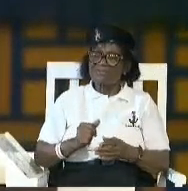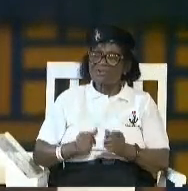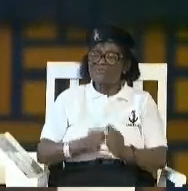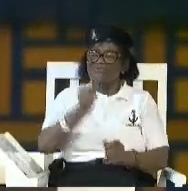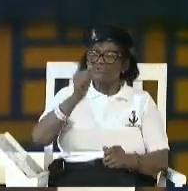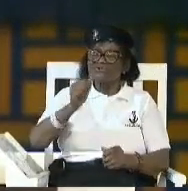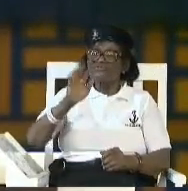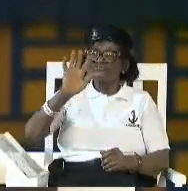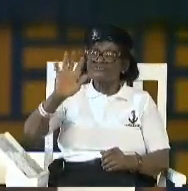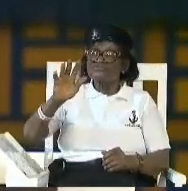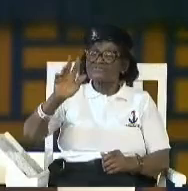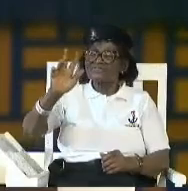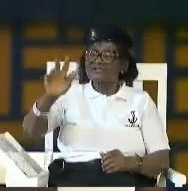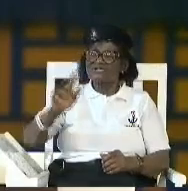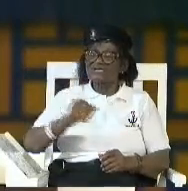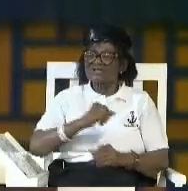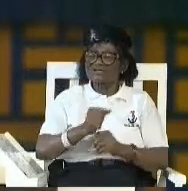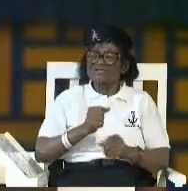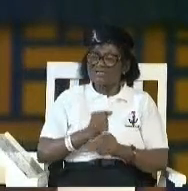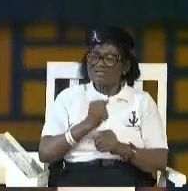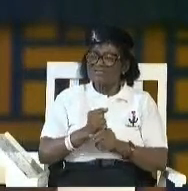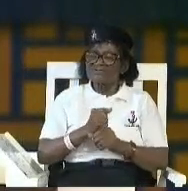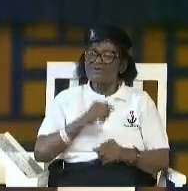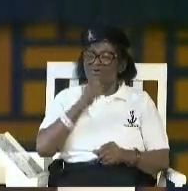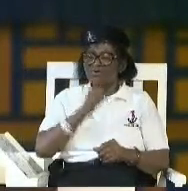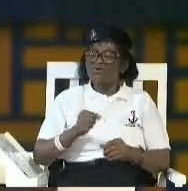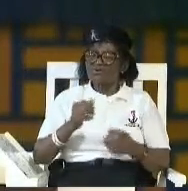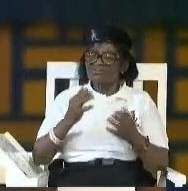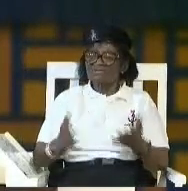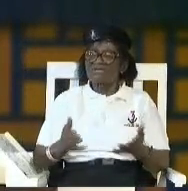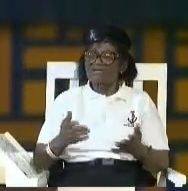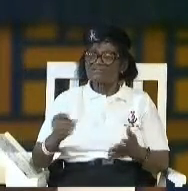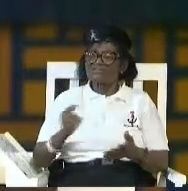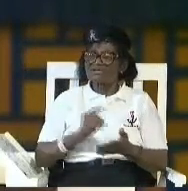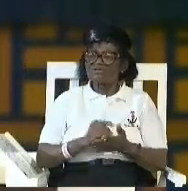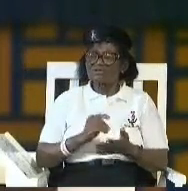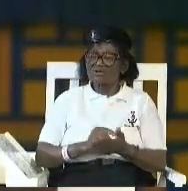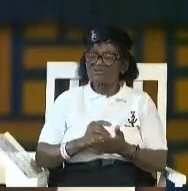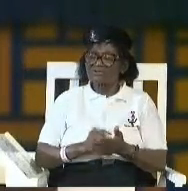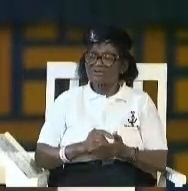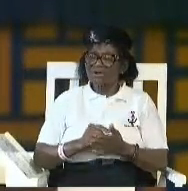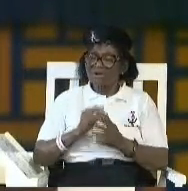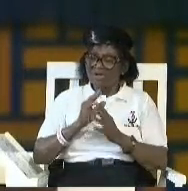The doctor laughed. "You were 58 last week.